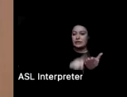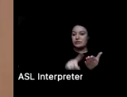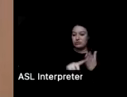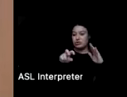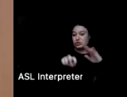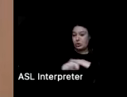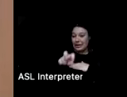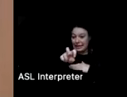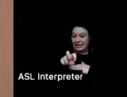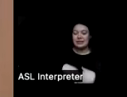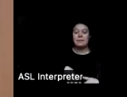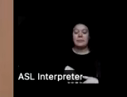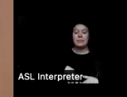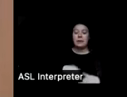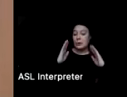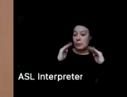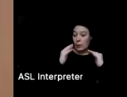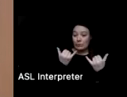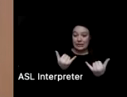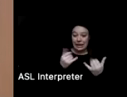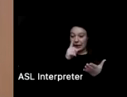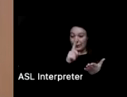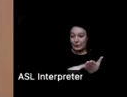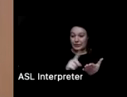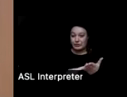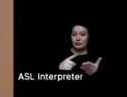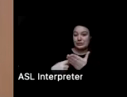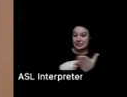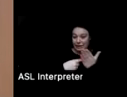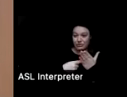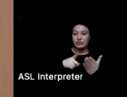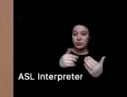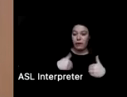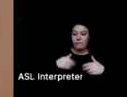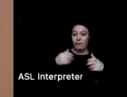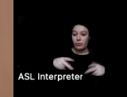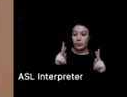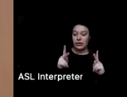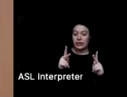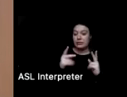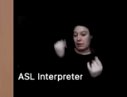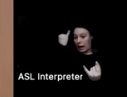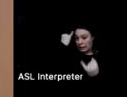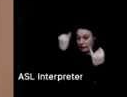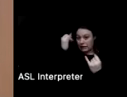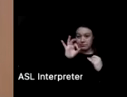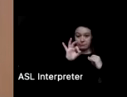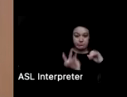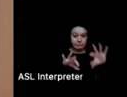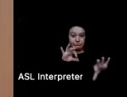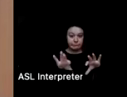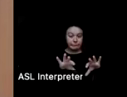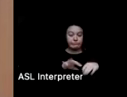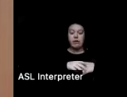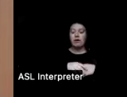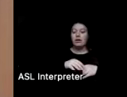discussion will be an opportunity to exchange some ideas, share some tools and strategies that